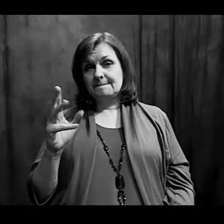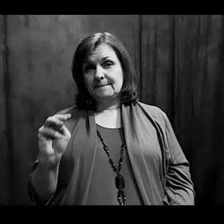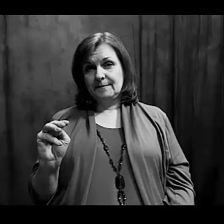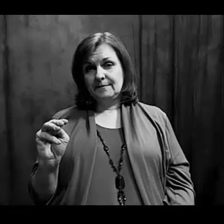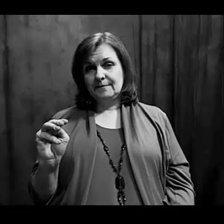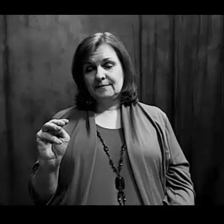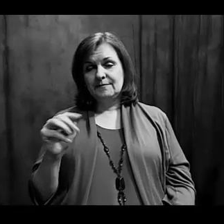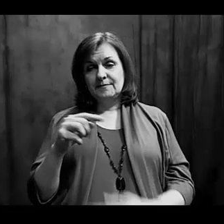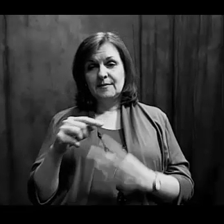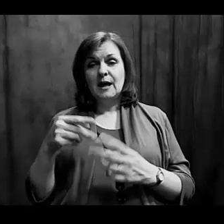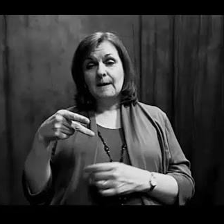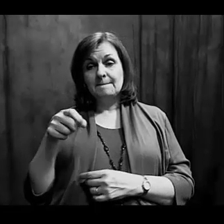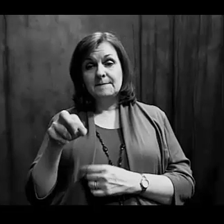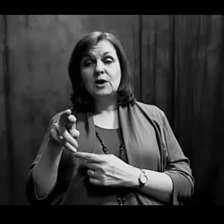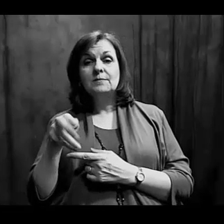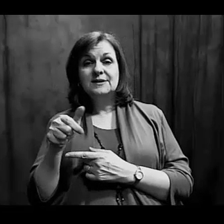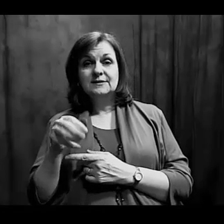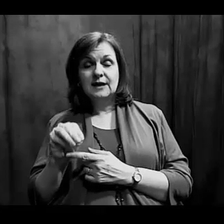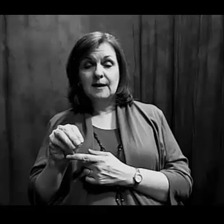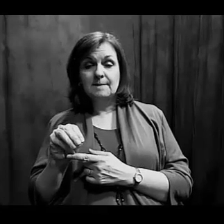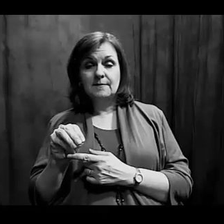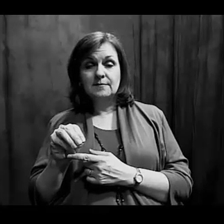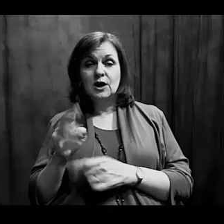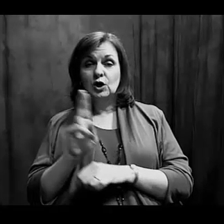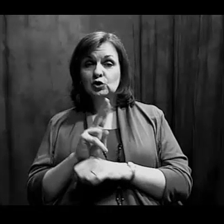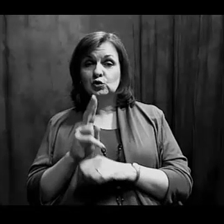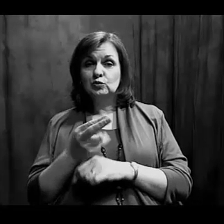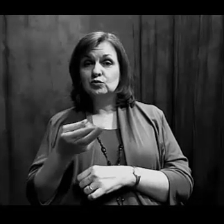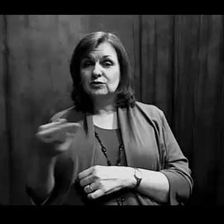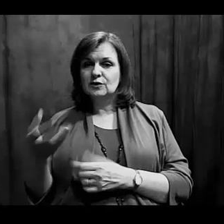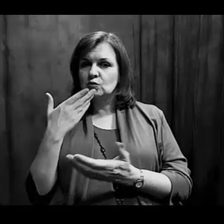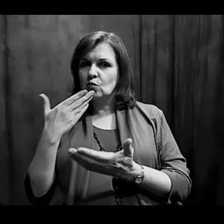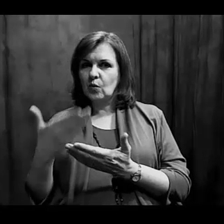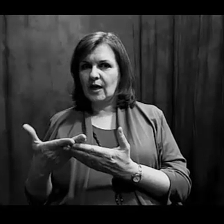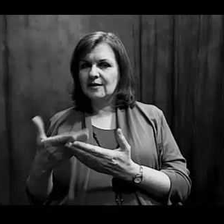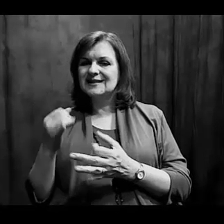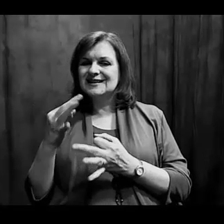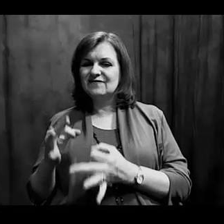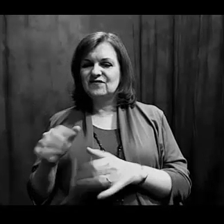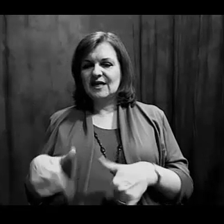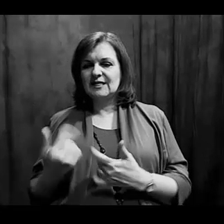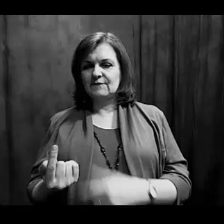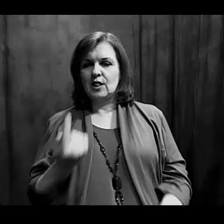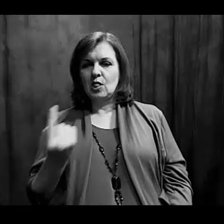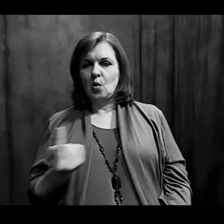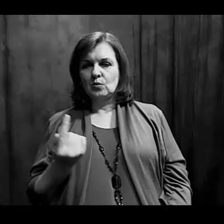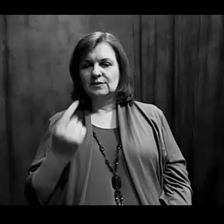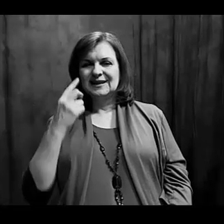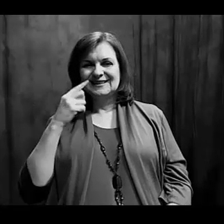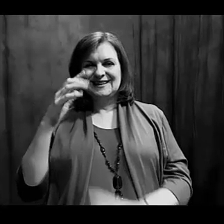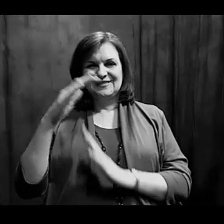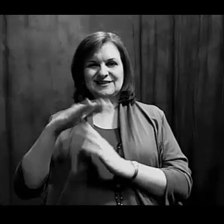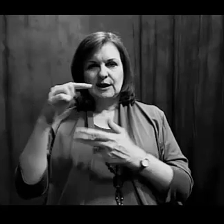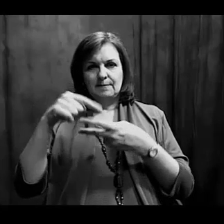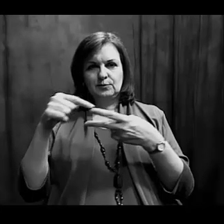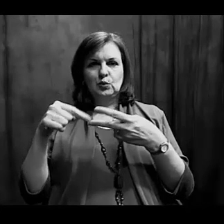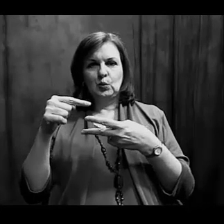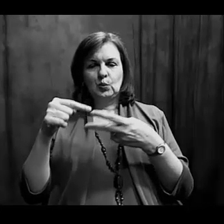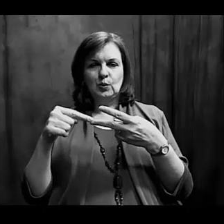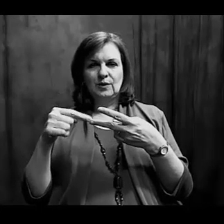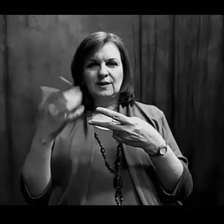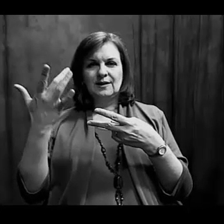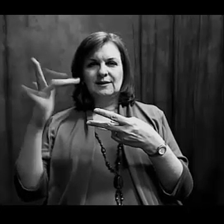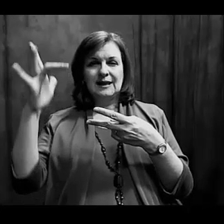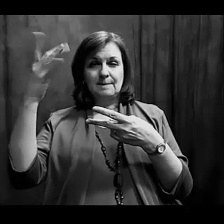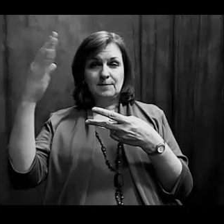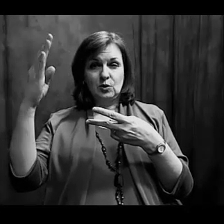Paramecium are very, very good at using resources as long as they are alone. So you